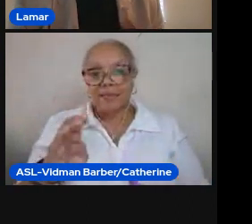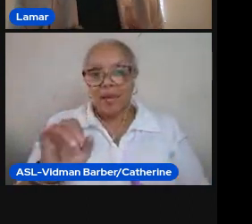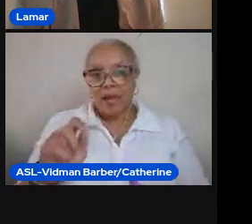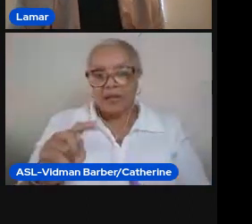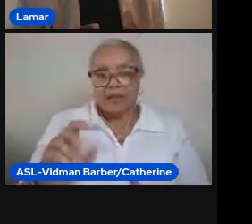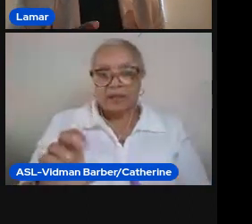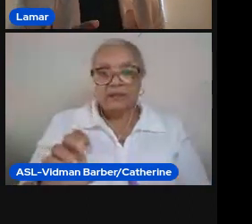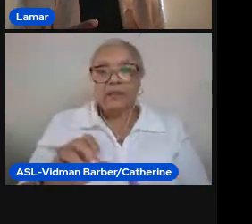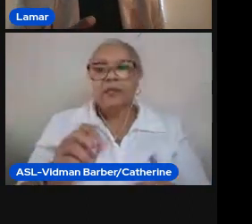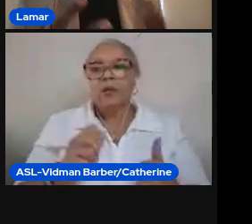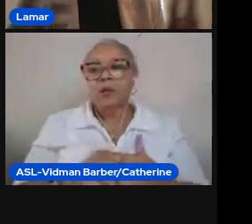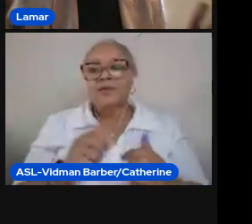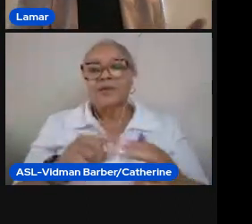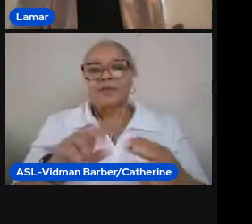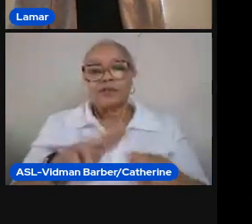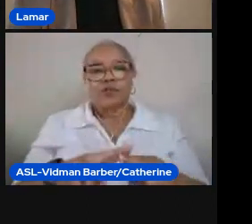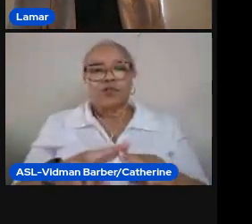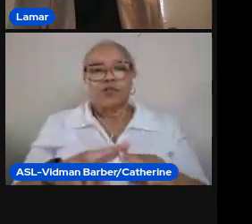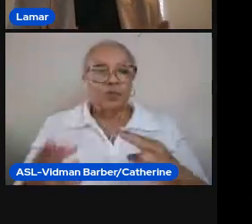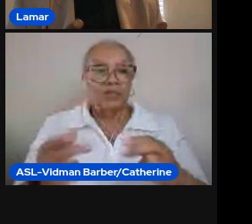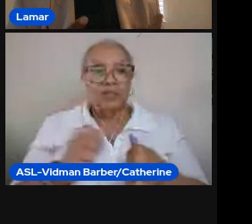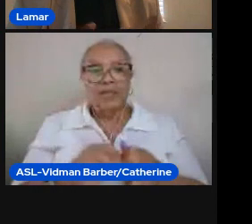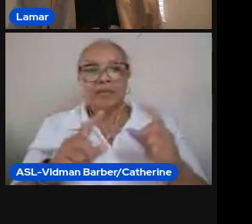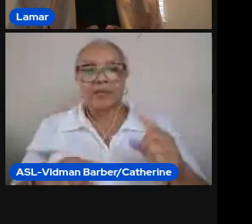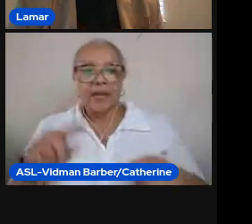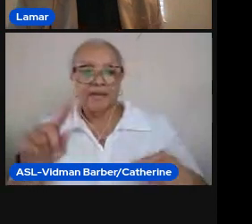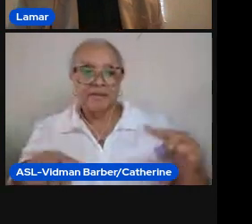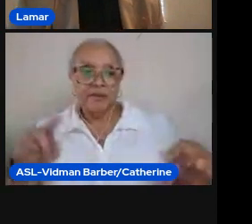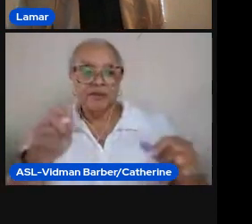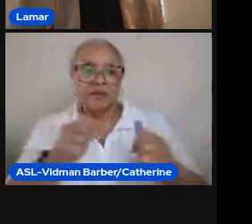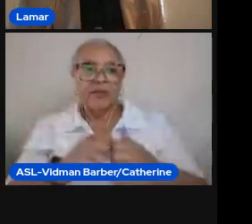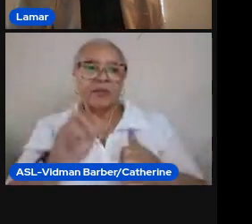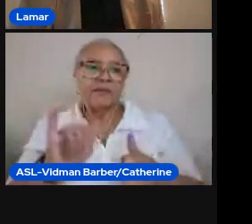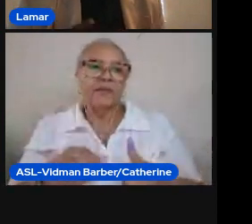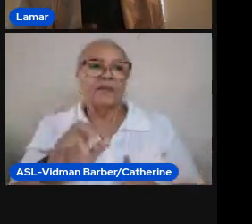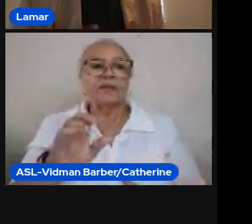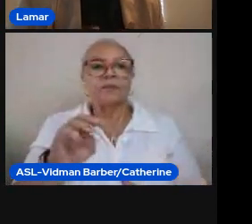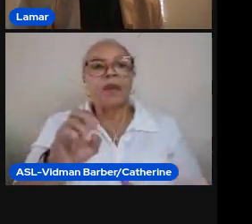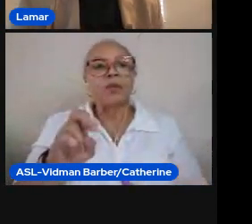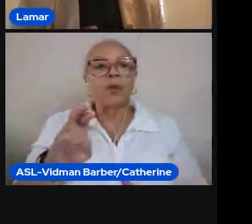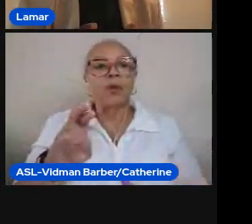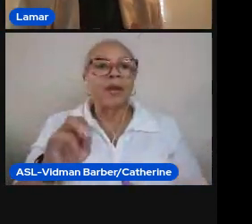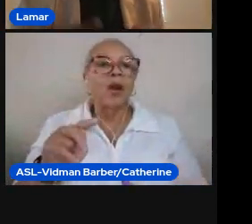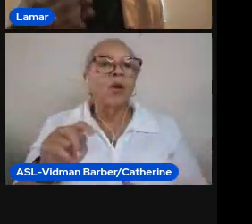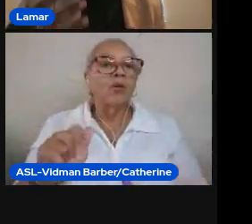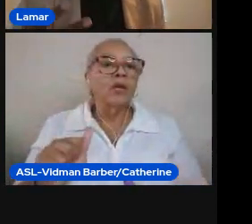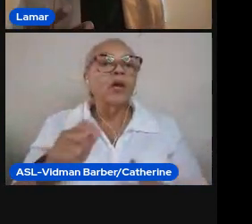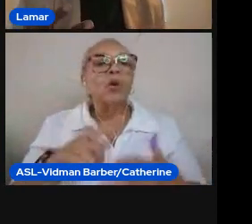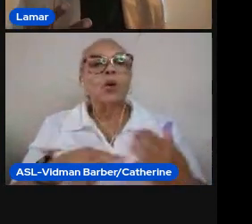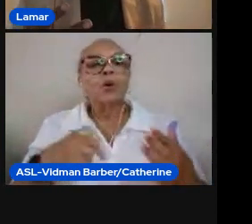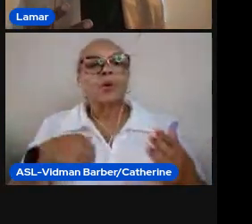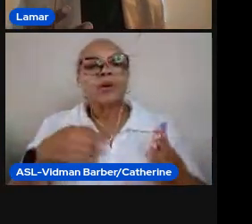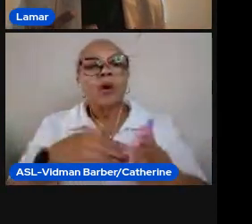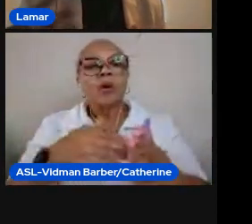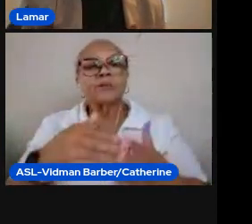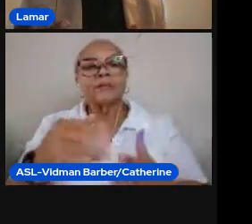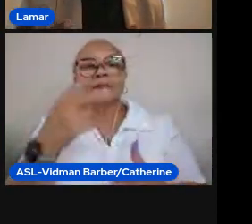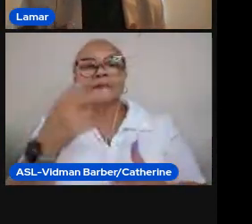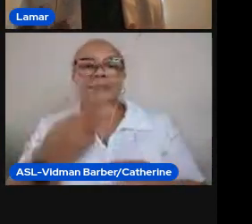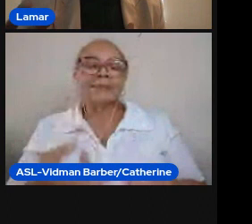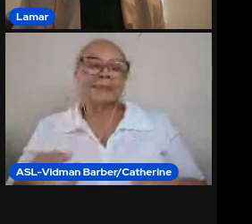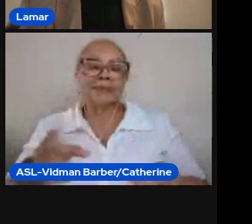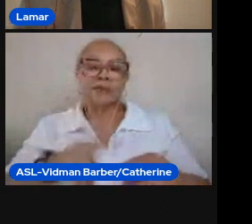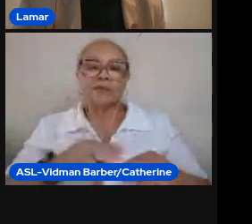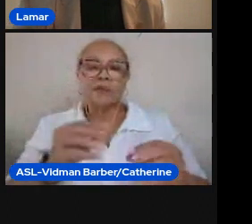with this decrease in diversity in the gut microbiota, what we often see is an increase in the more